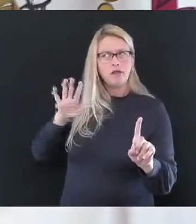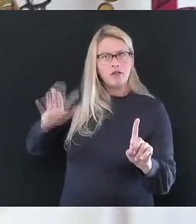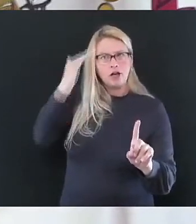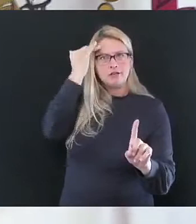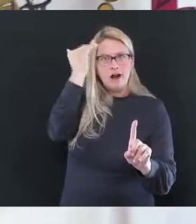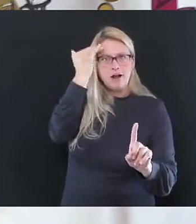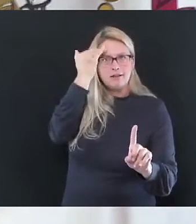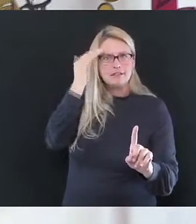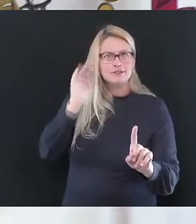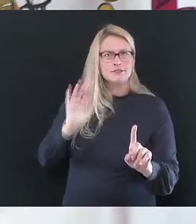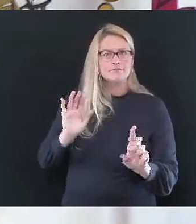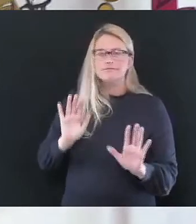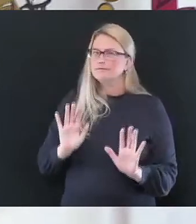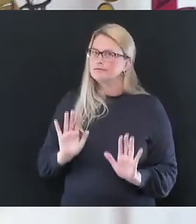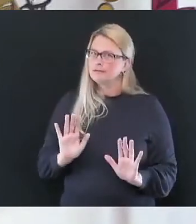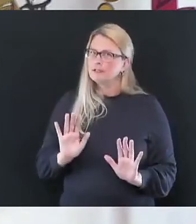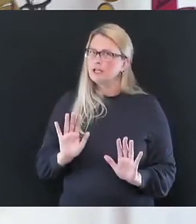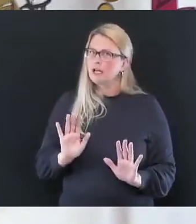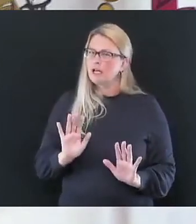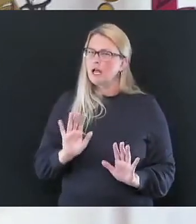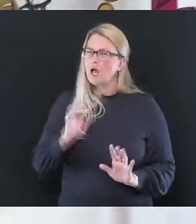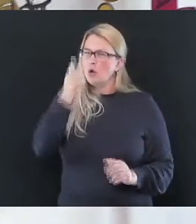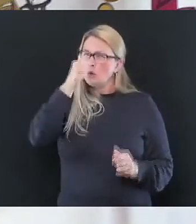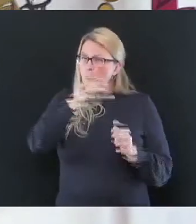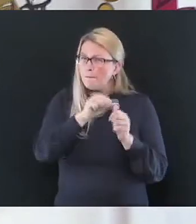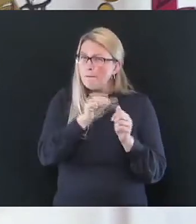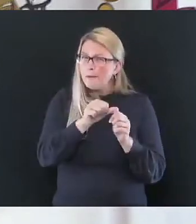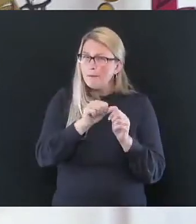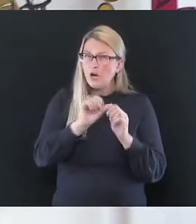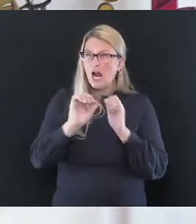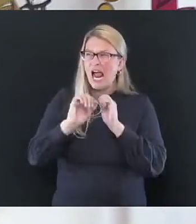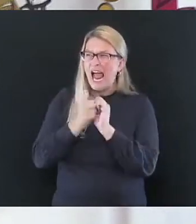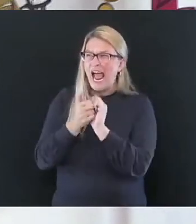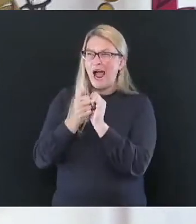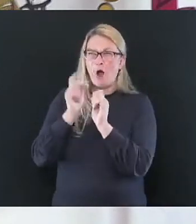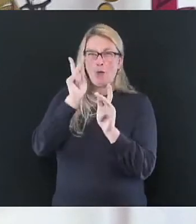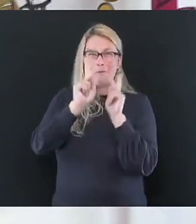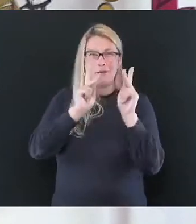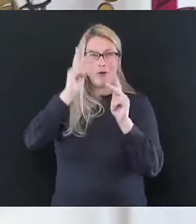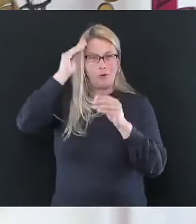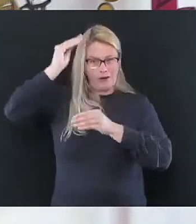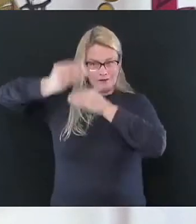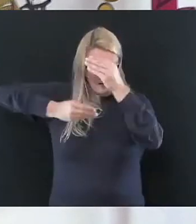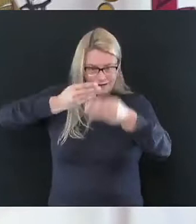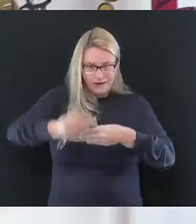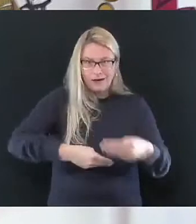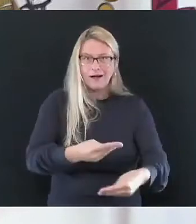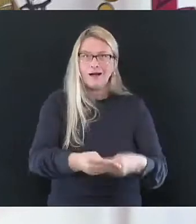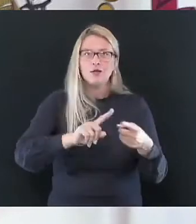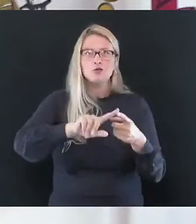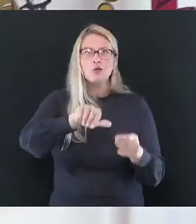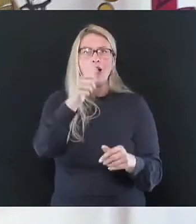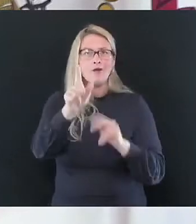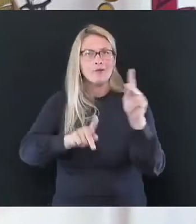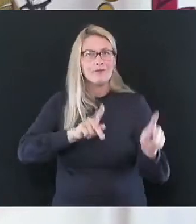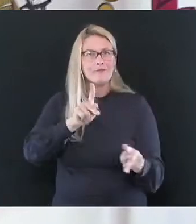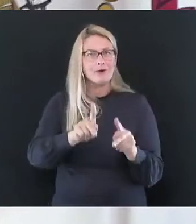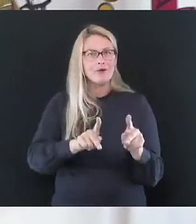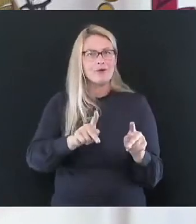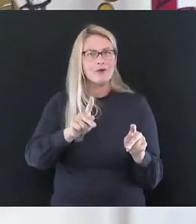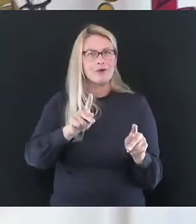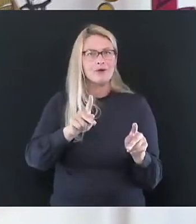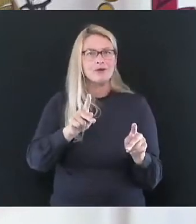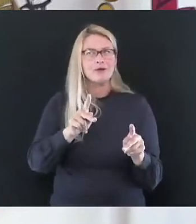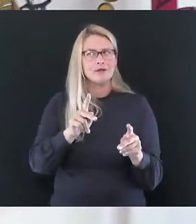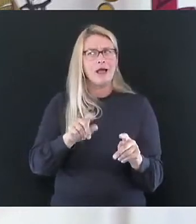have. And think of how that is passed on to all of us. And think how much that'll